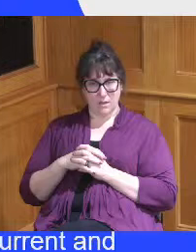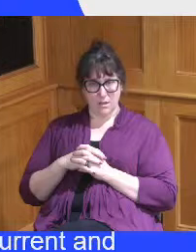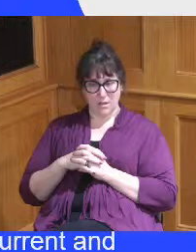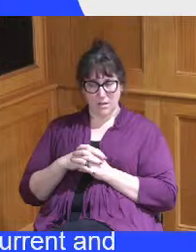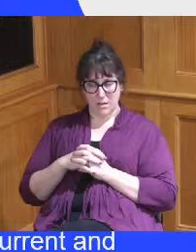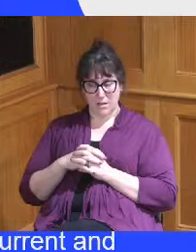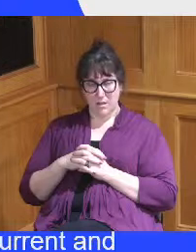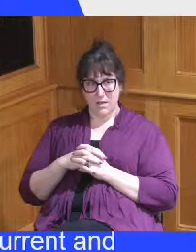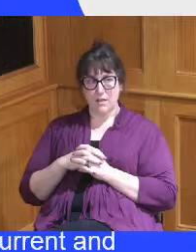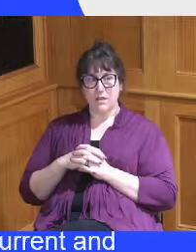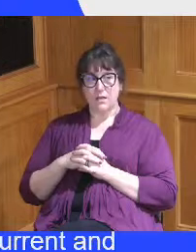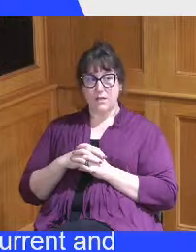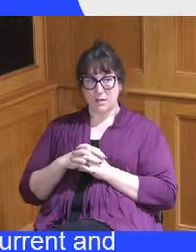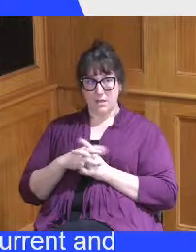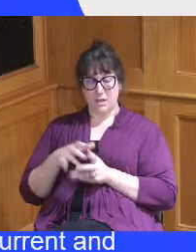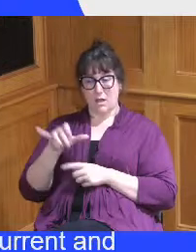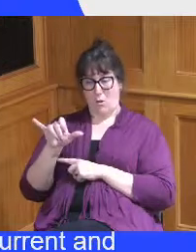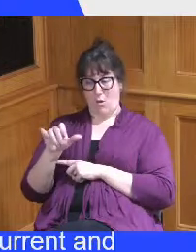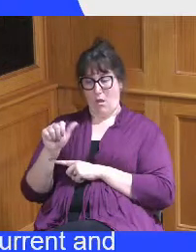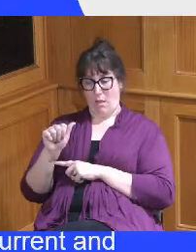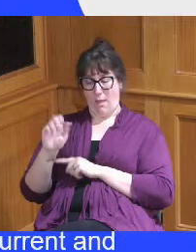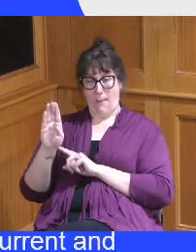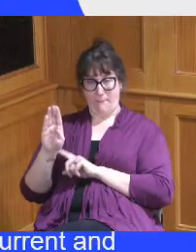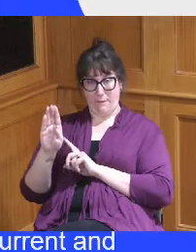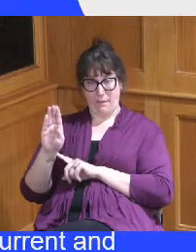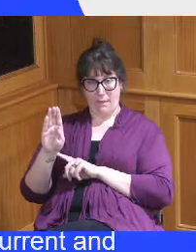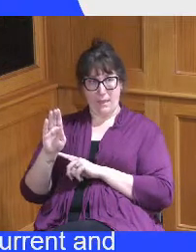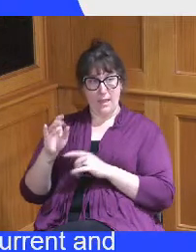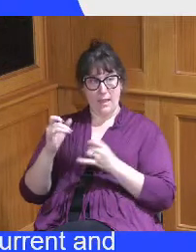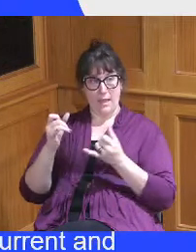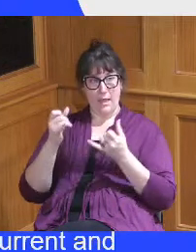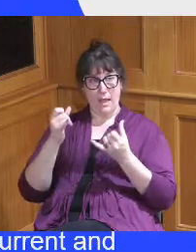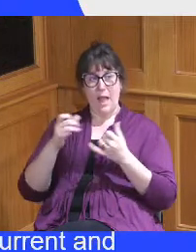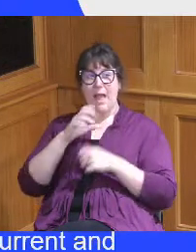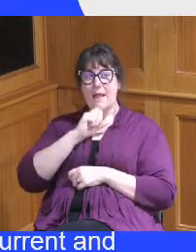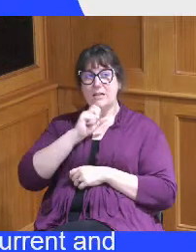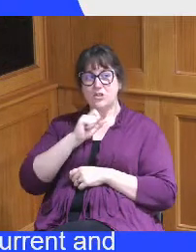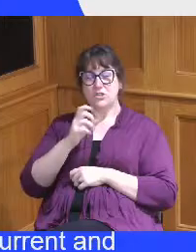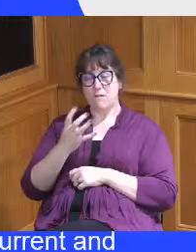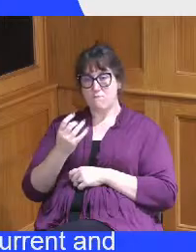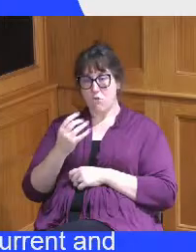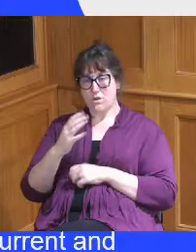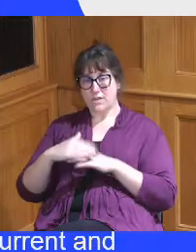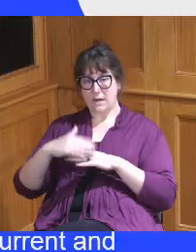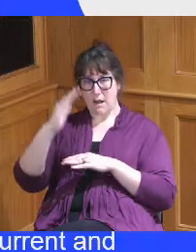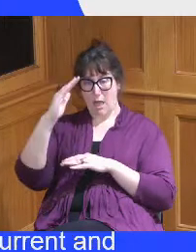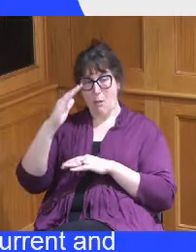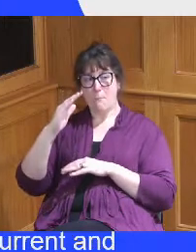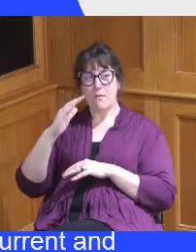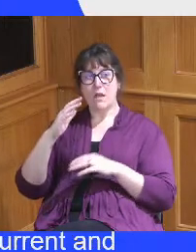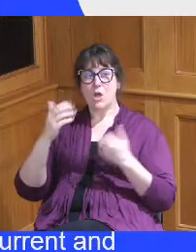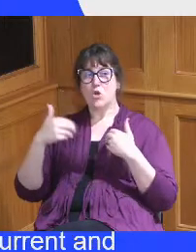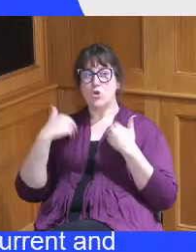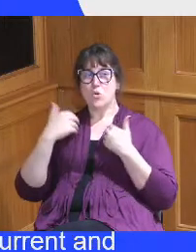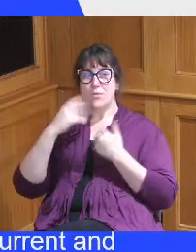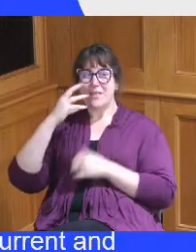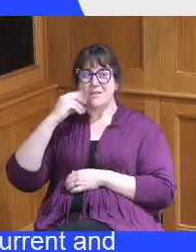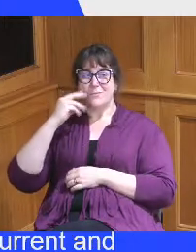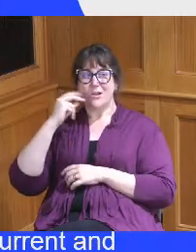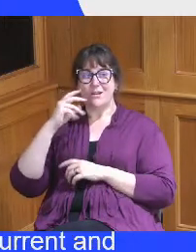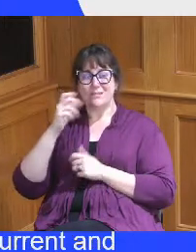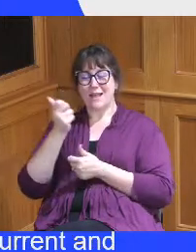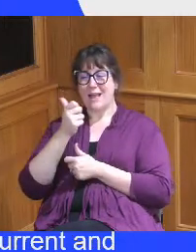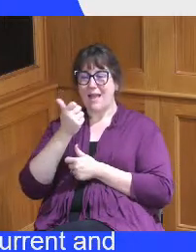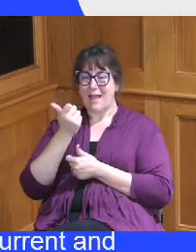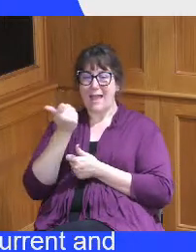Youth Advisory Board is comprised of current and former foster youth ages 14 and up. This includes youth that have experienced any kind of out-of-home